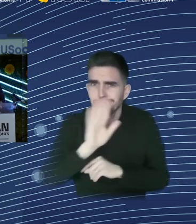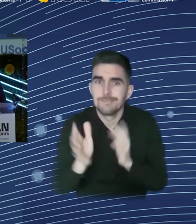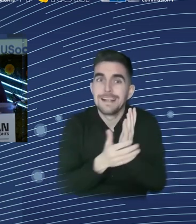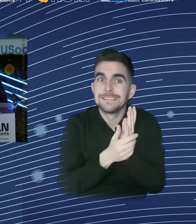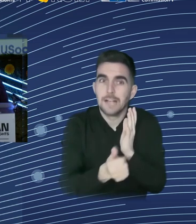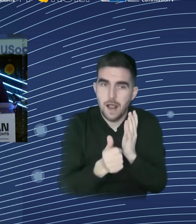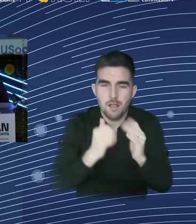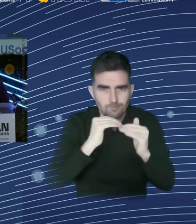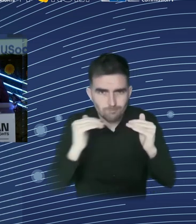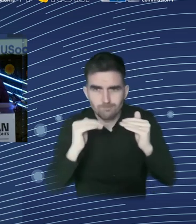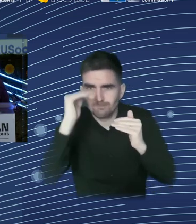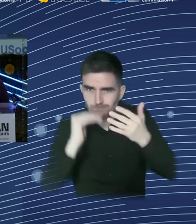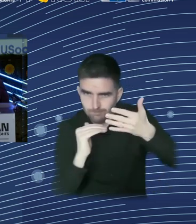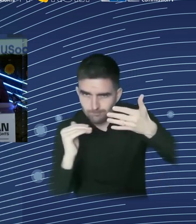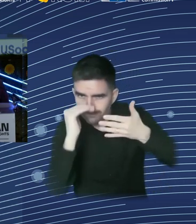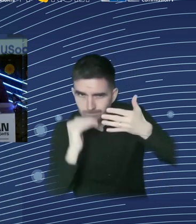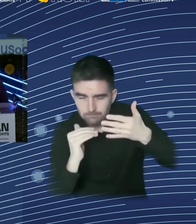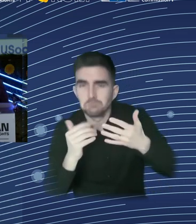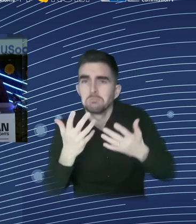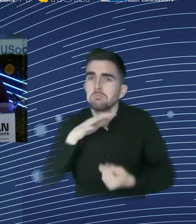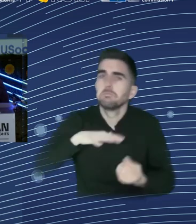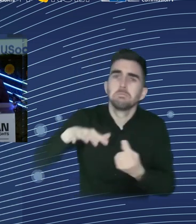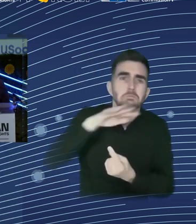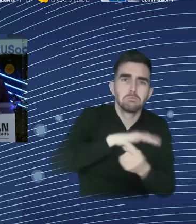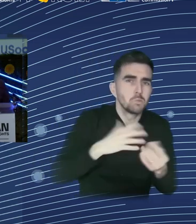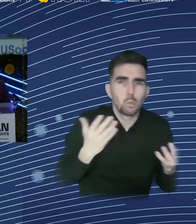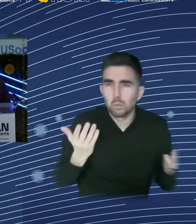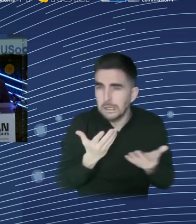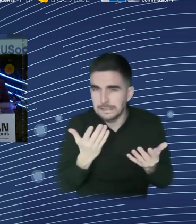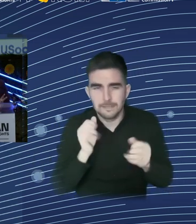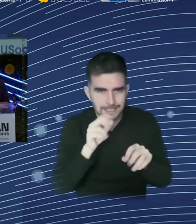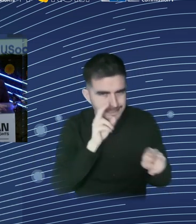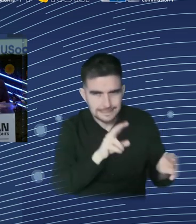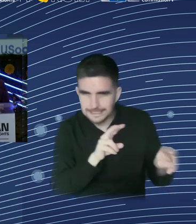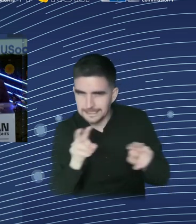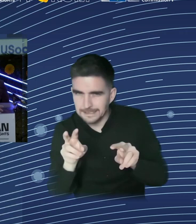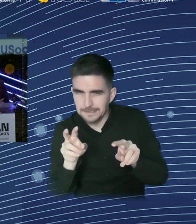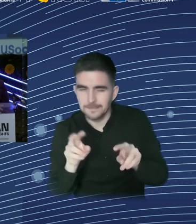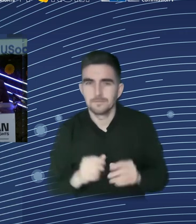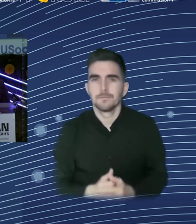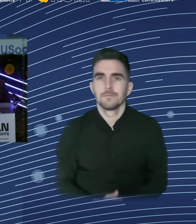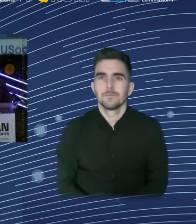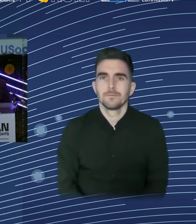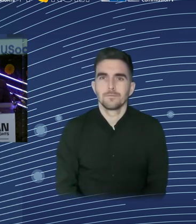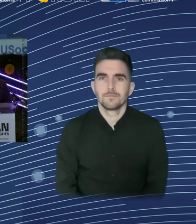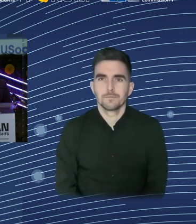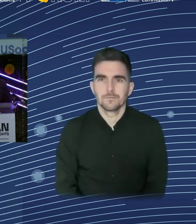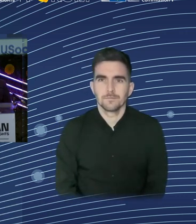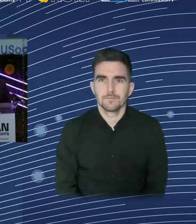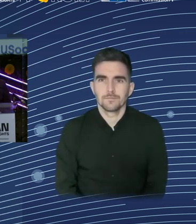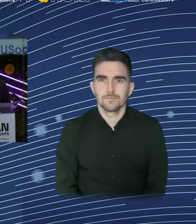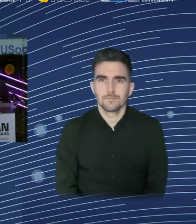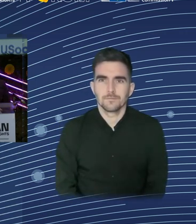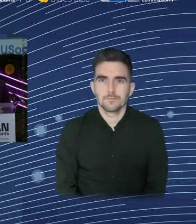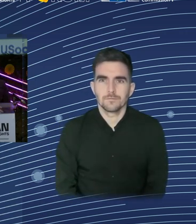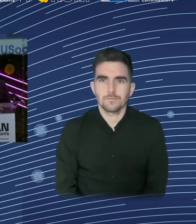we're also happy to have a panelist from here with us today, that labor shortage occupations require